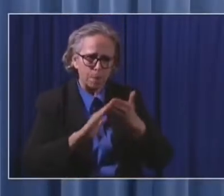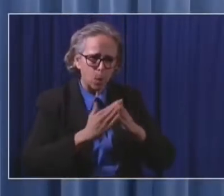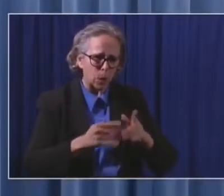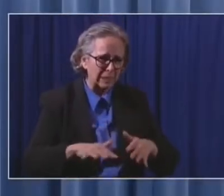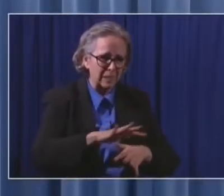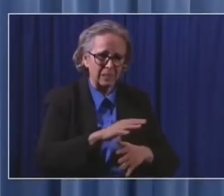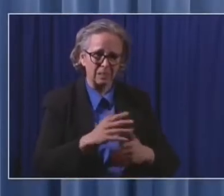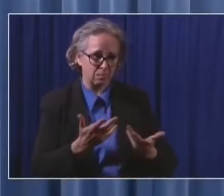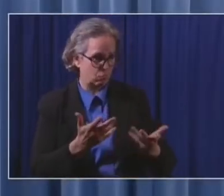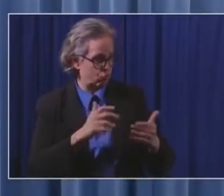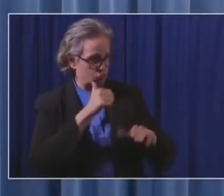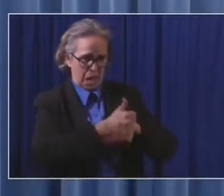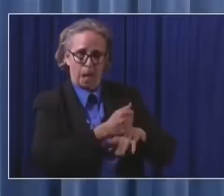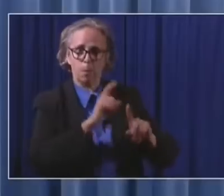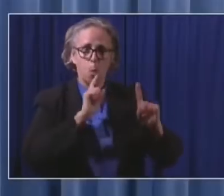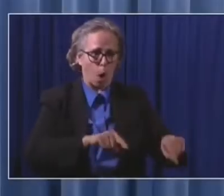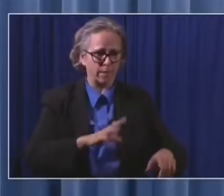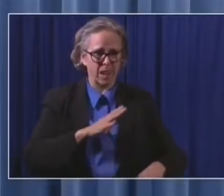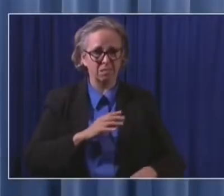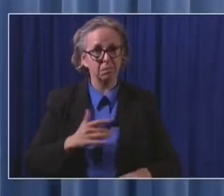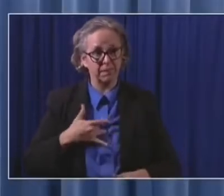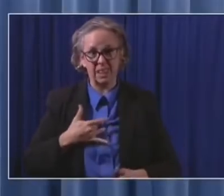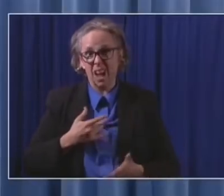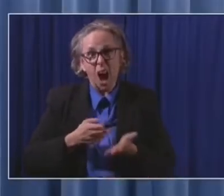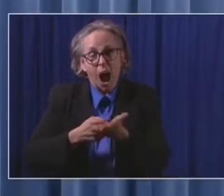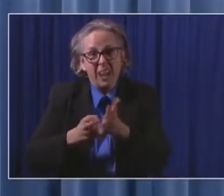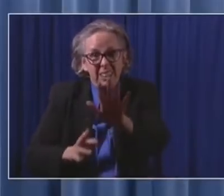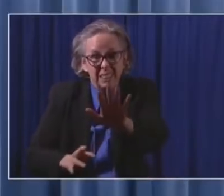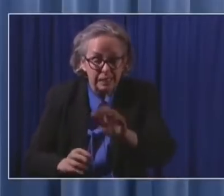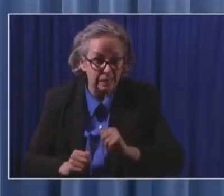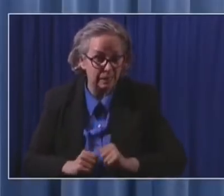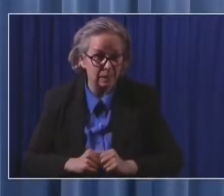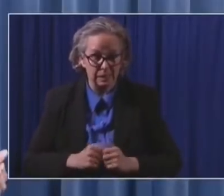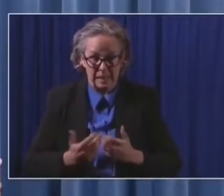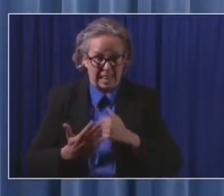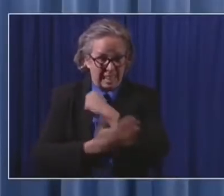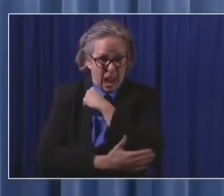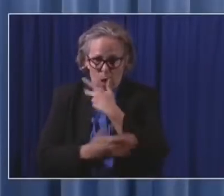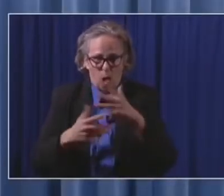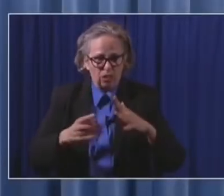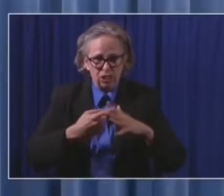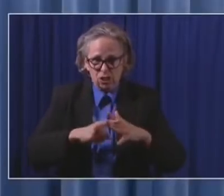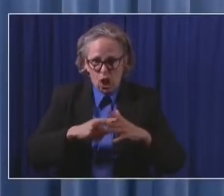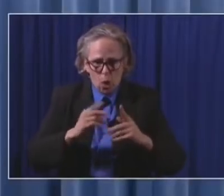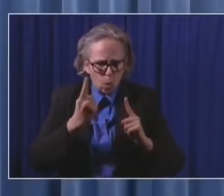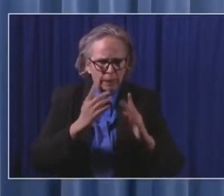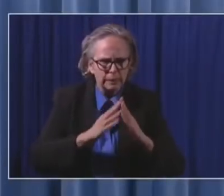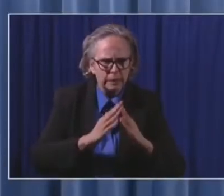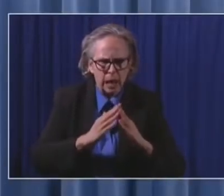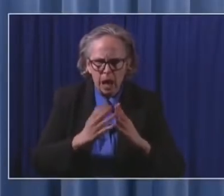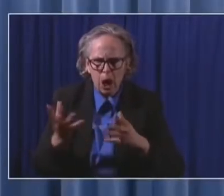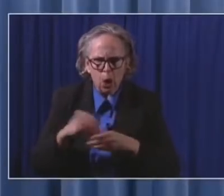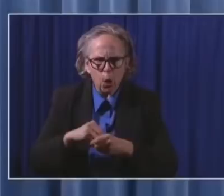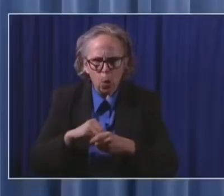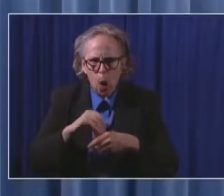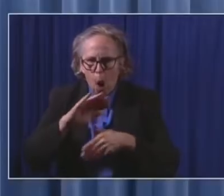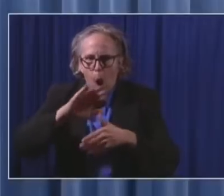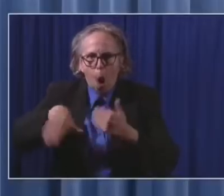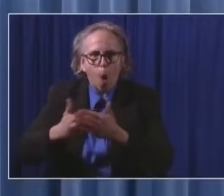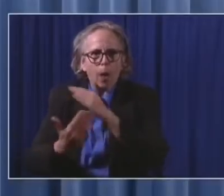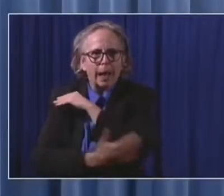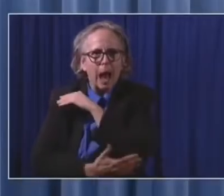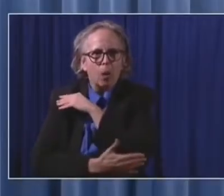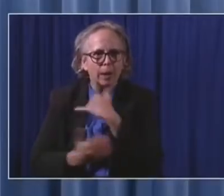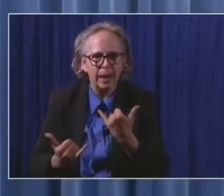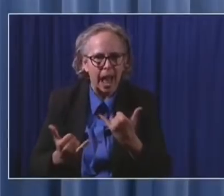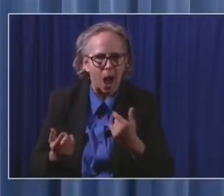the cities and some of the other communities have done to put their own mask order on is great. I felt it would be more